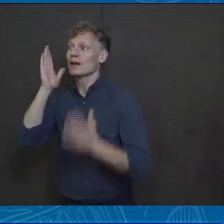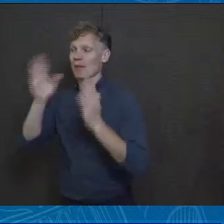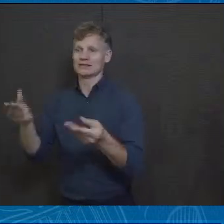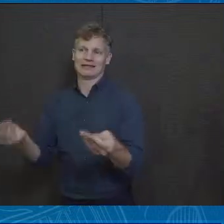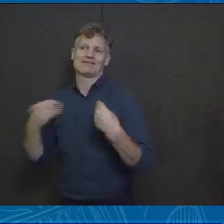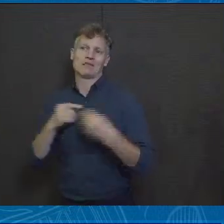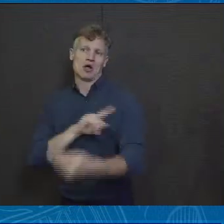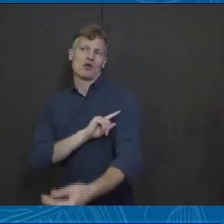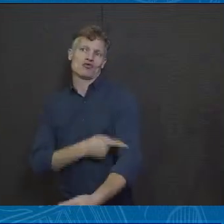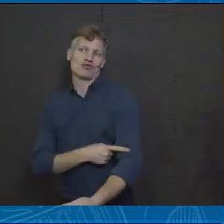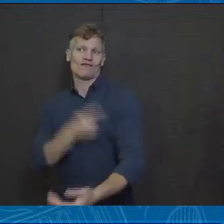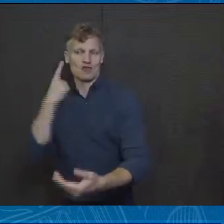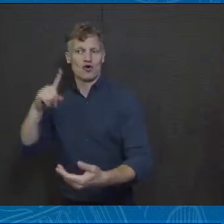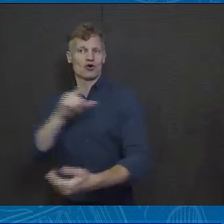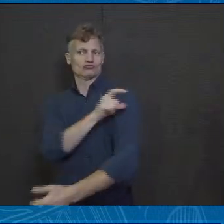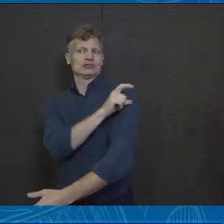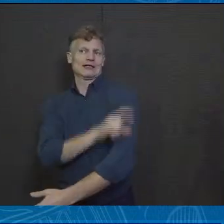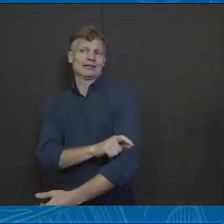Thank you, Flora.